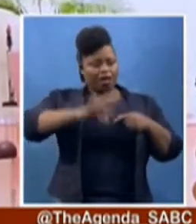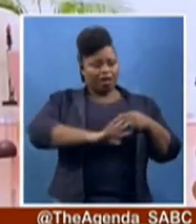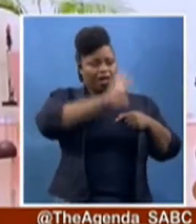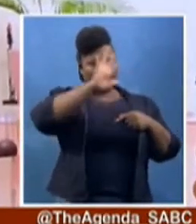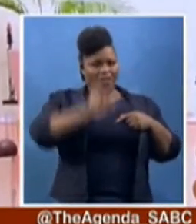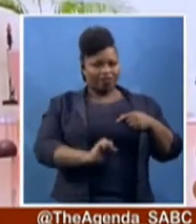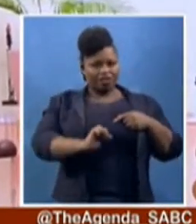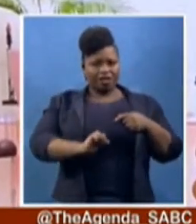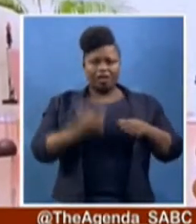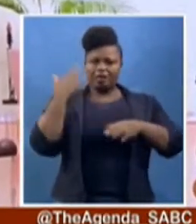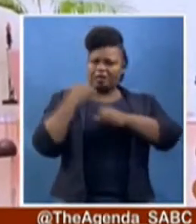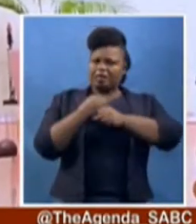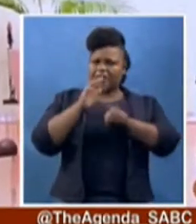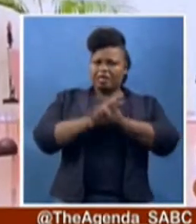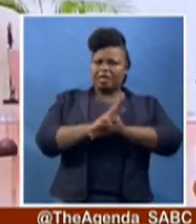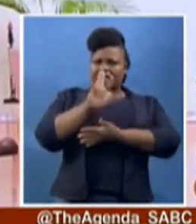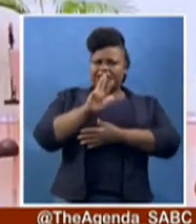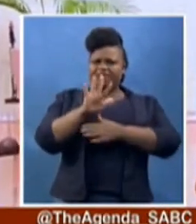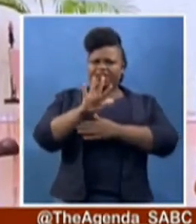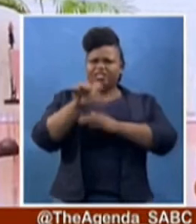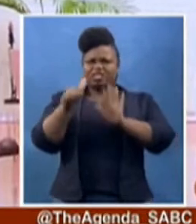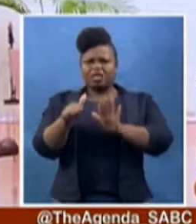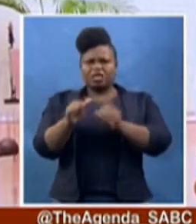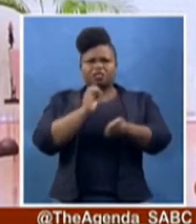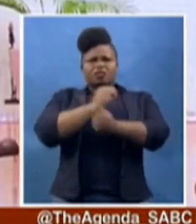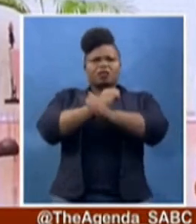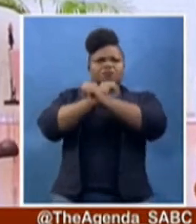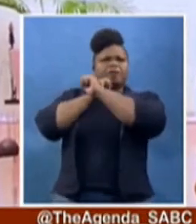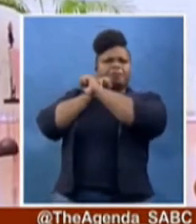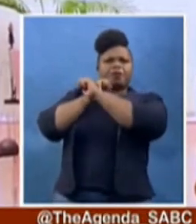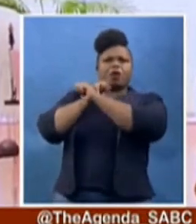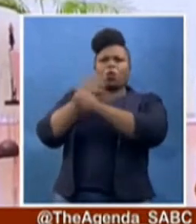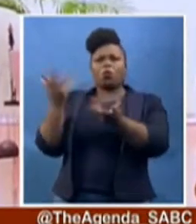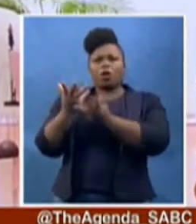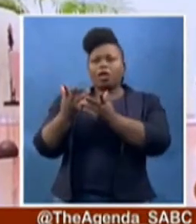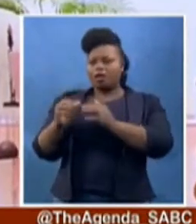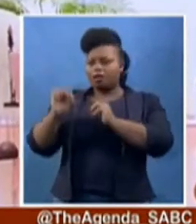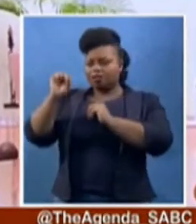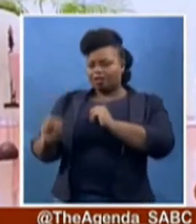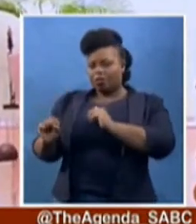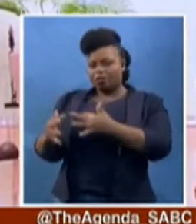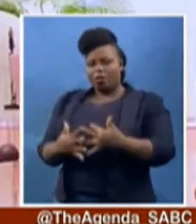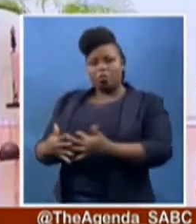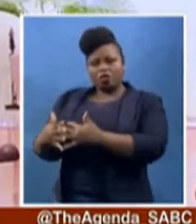the American South, and yet the founders of Wilberforce